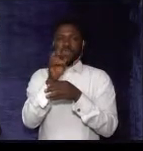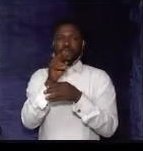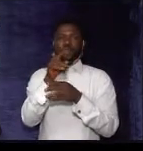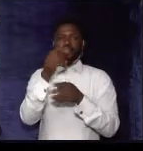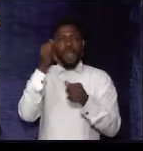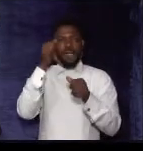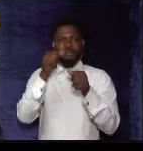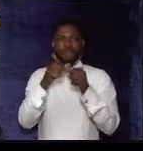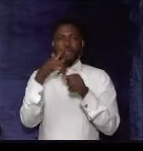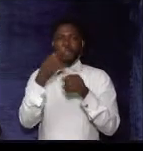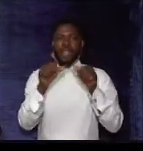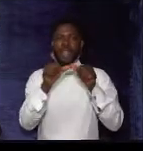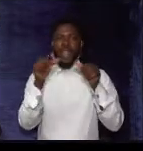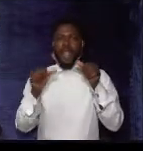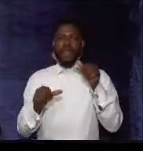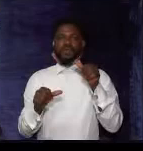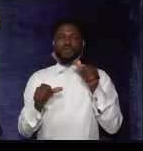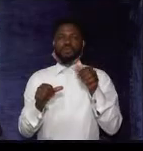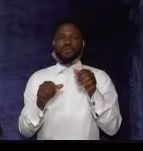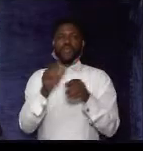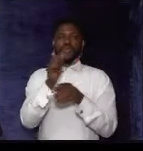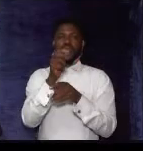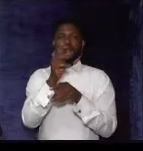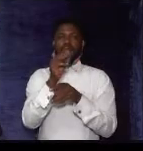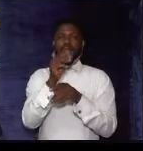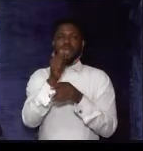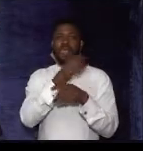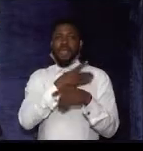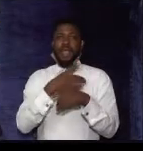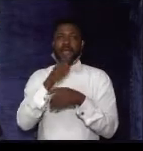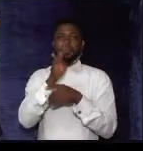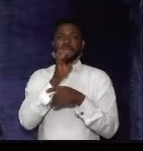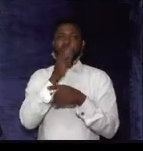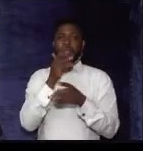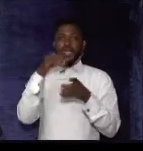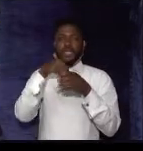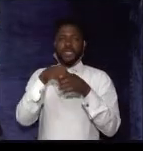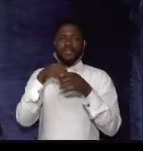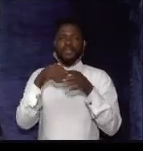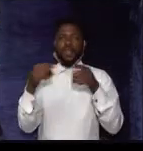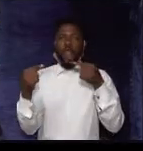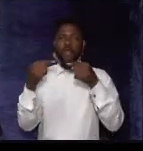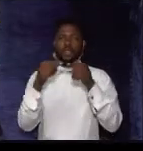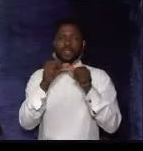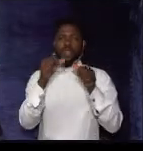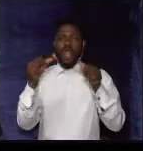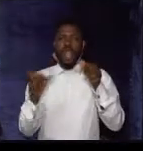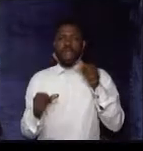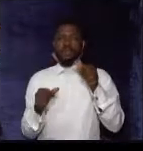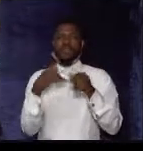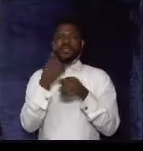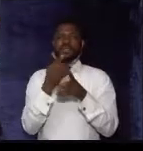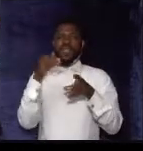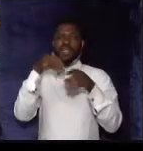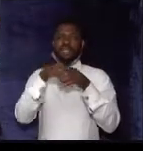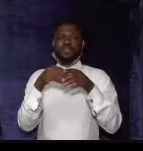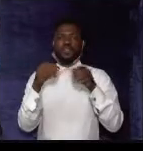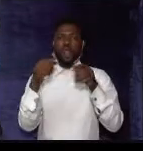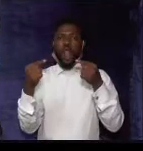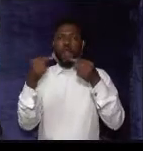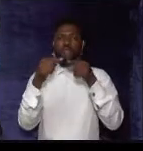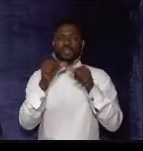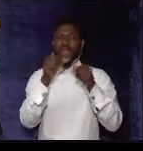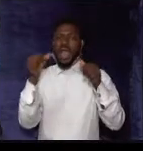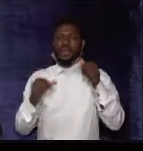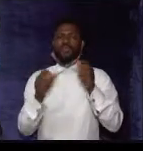interior, then you remember the angles. Now, A and B are interior opposite angles. The